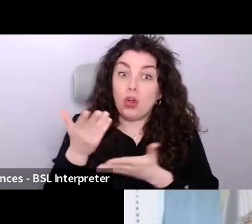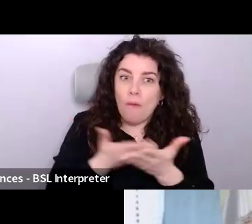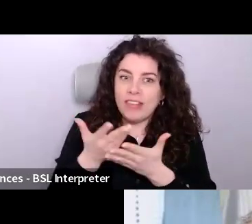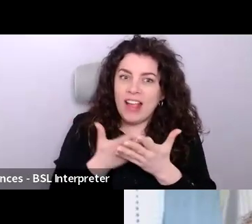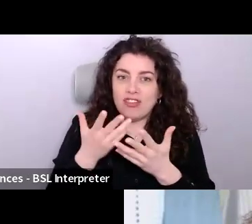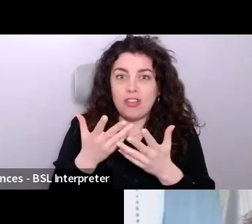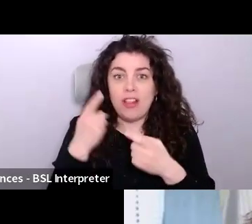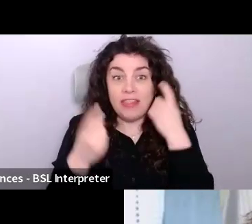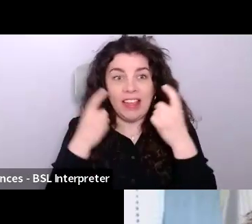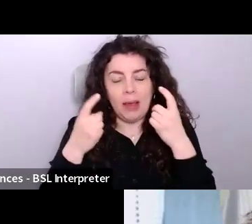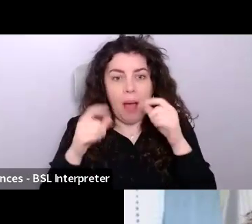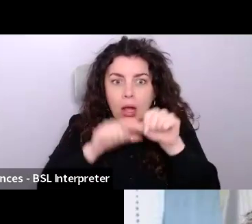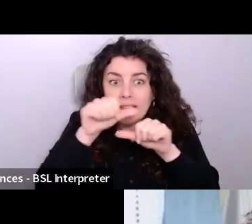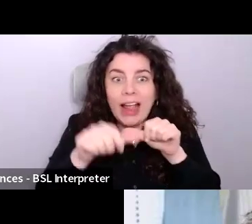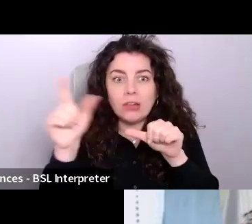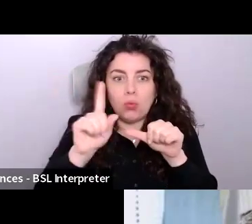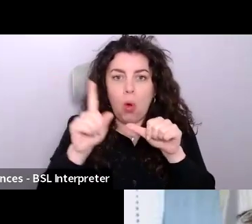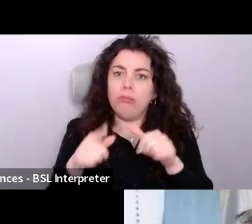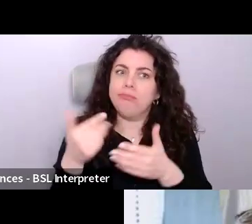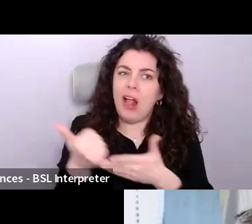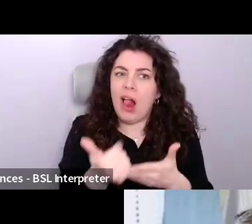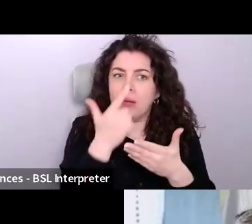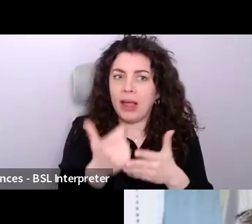Absolutely. Anita, did you want to come in with anything there?